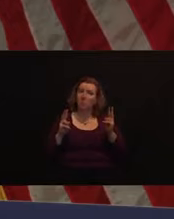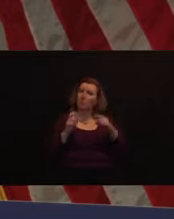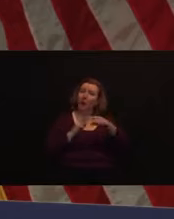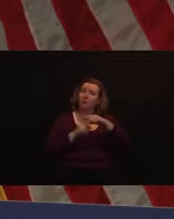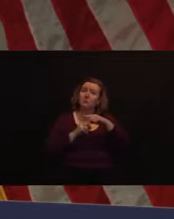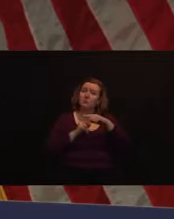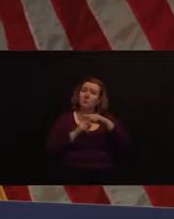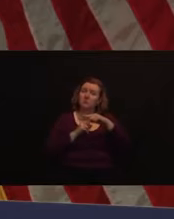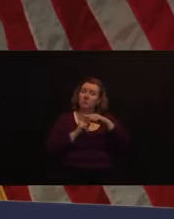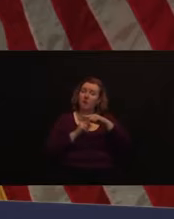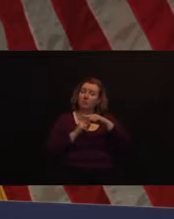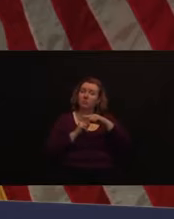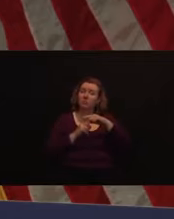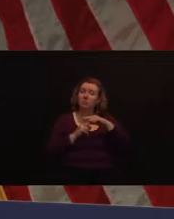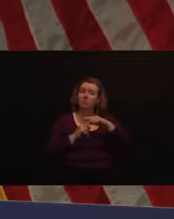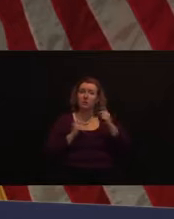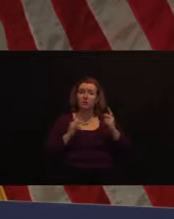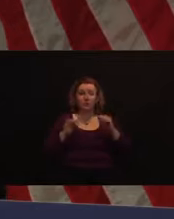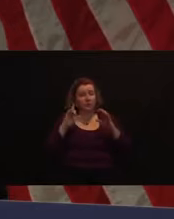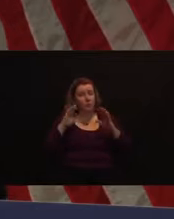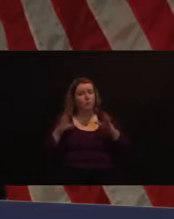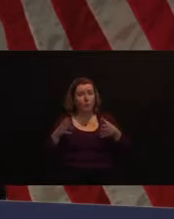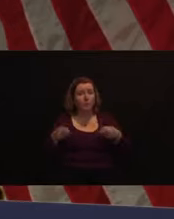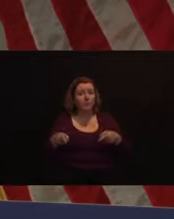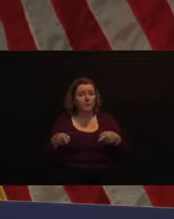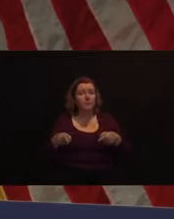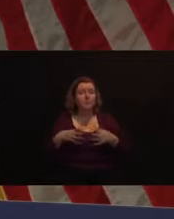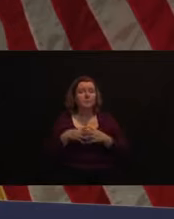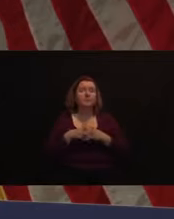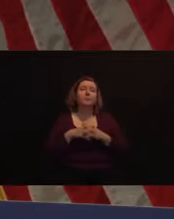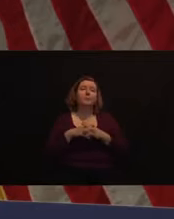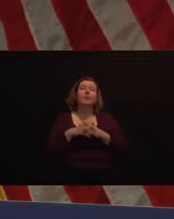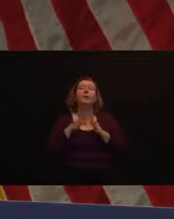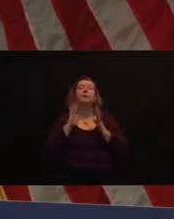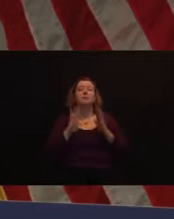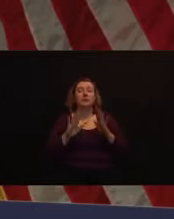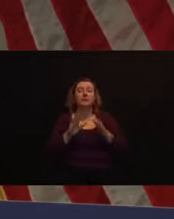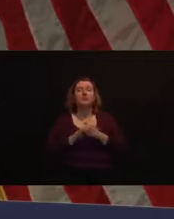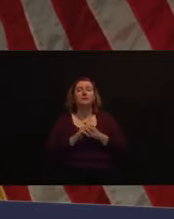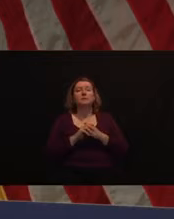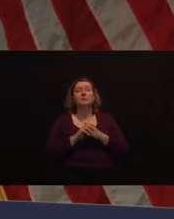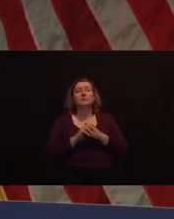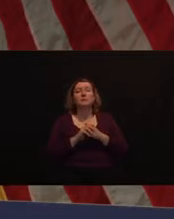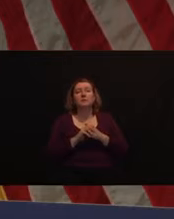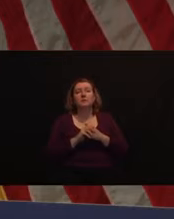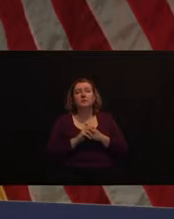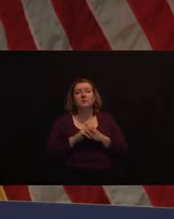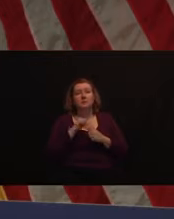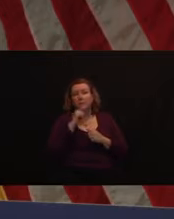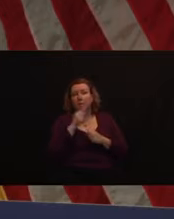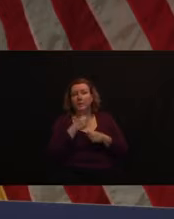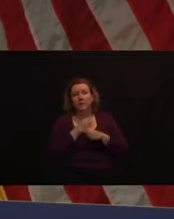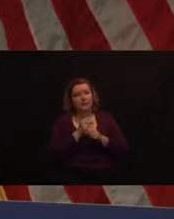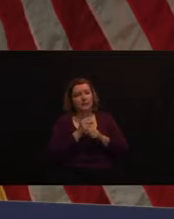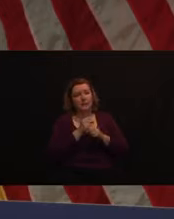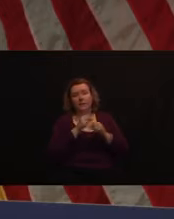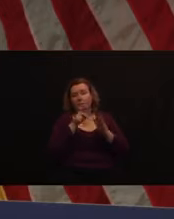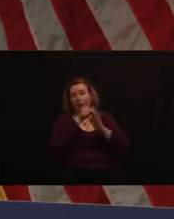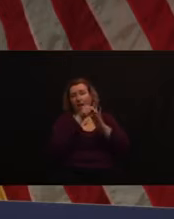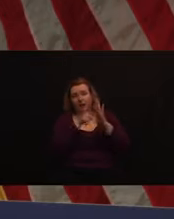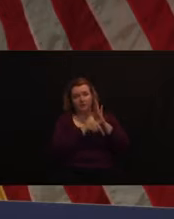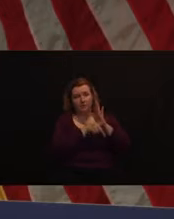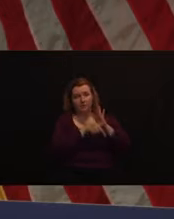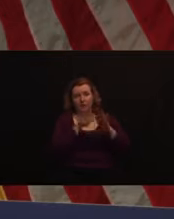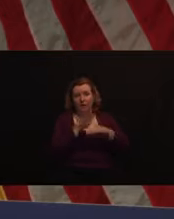population. But, as I've said, and the commissioner's heard me say this many times, we really shouldn't make policy on a press release from